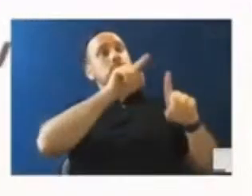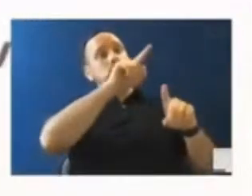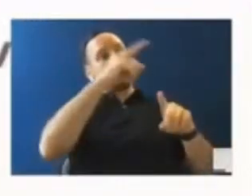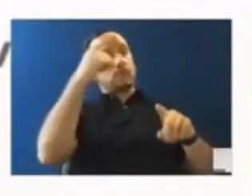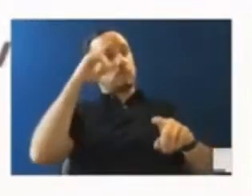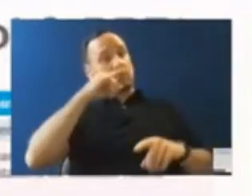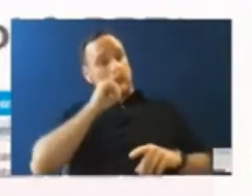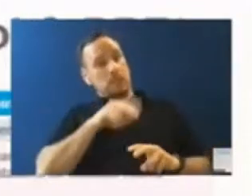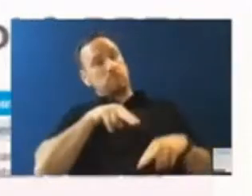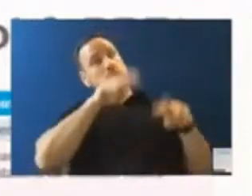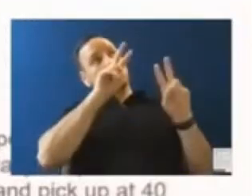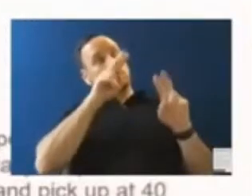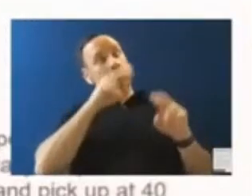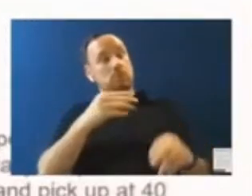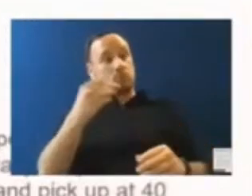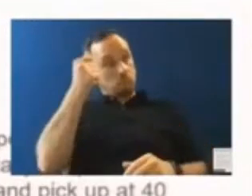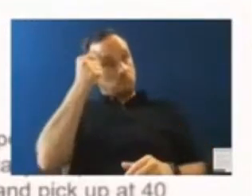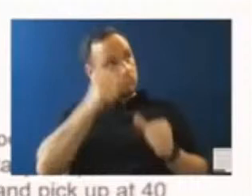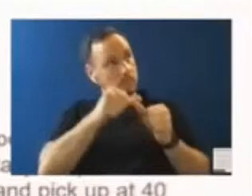Oops, sorry.